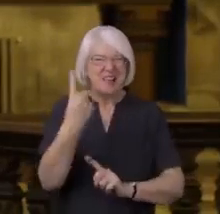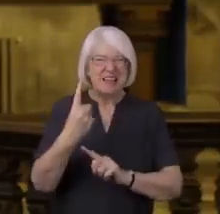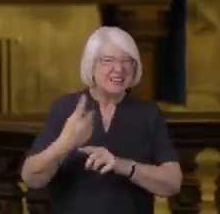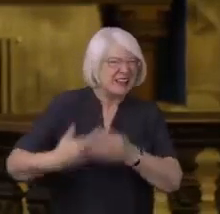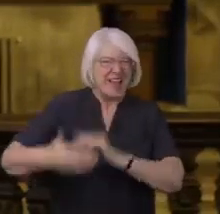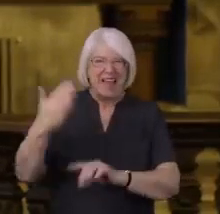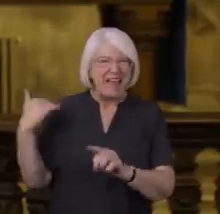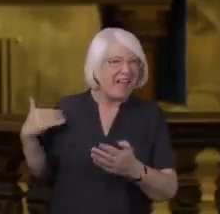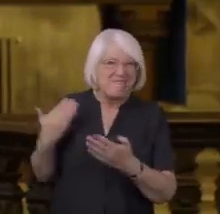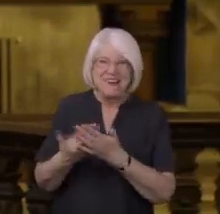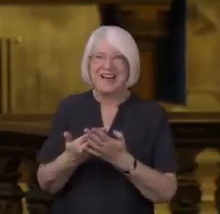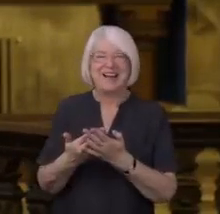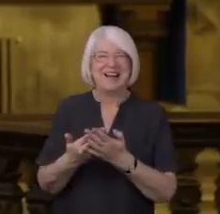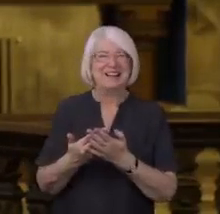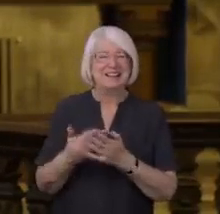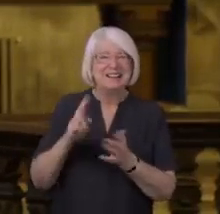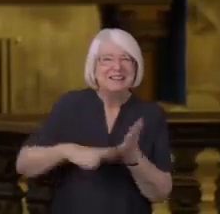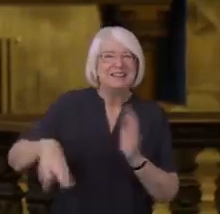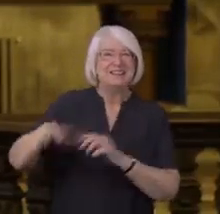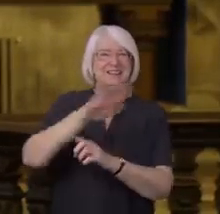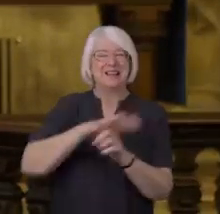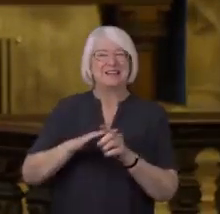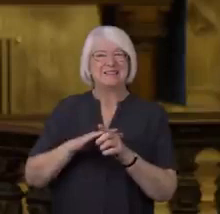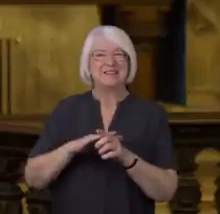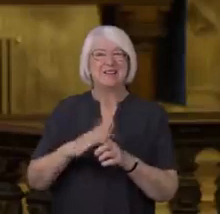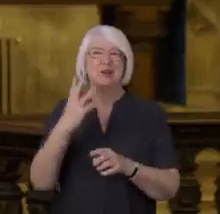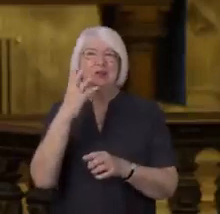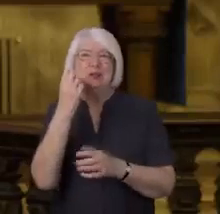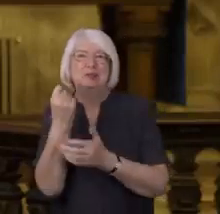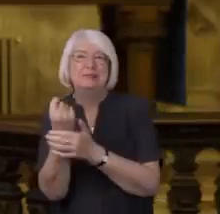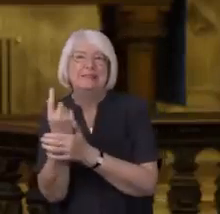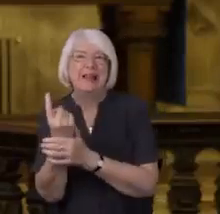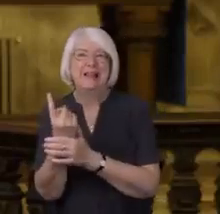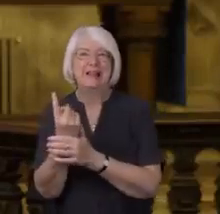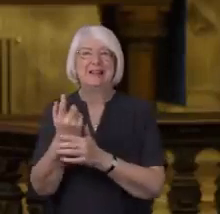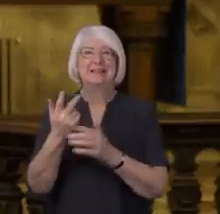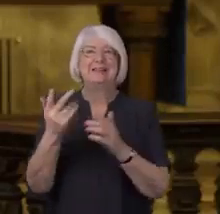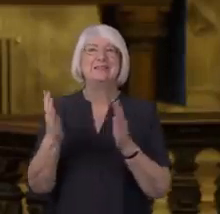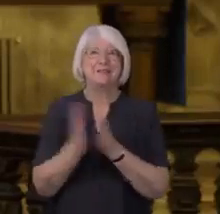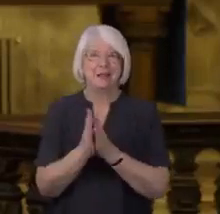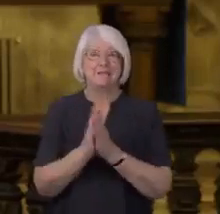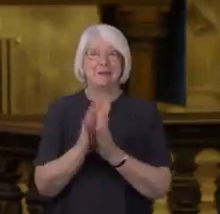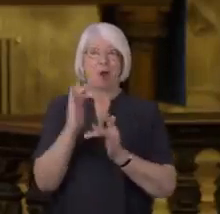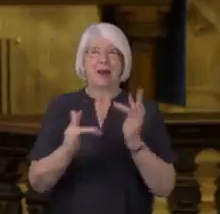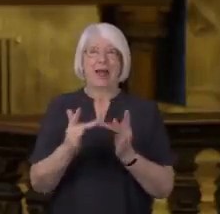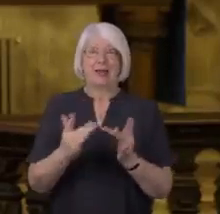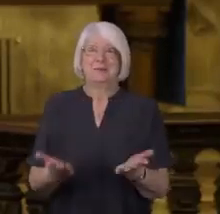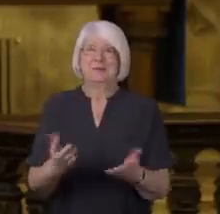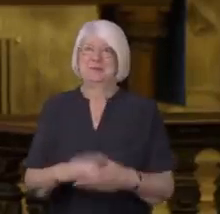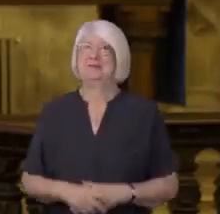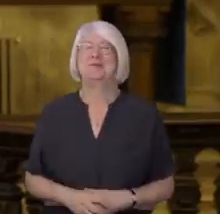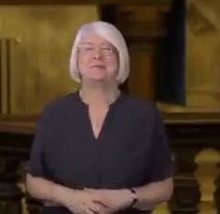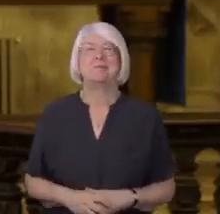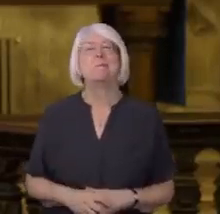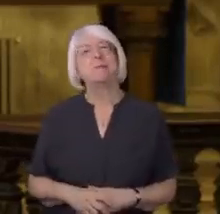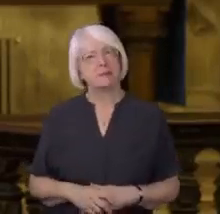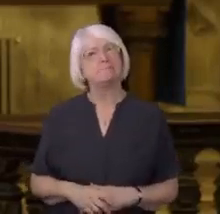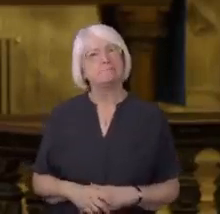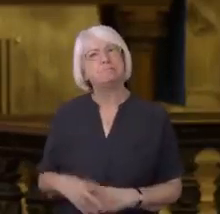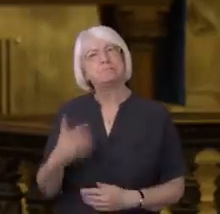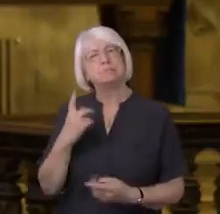ever National Christingle Service online. And of course, one of the things we do at Christingle